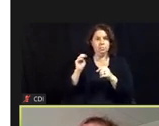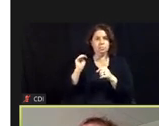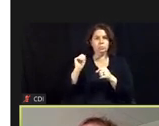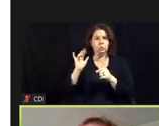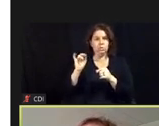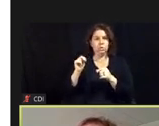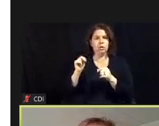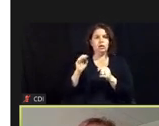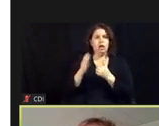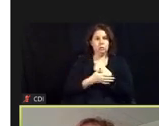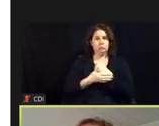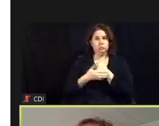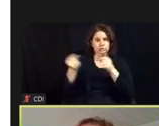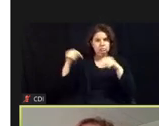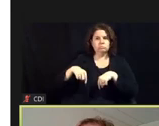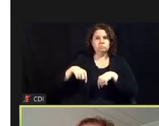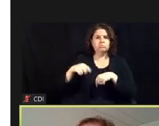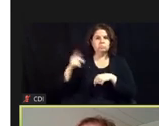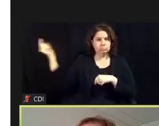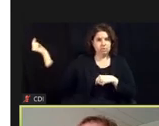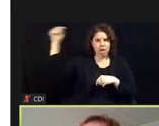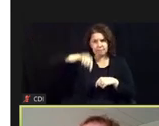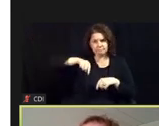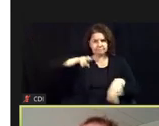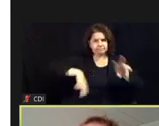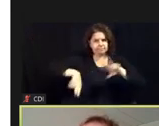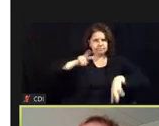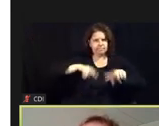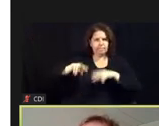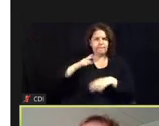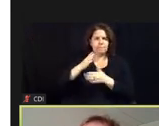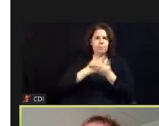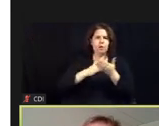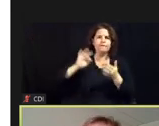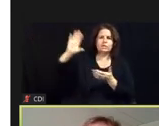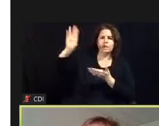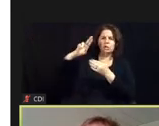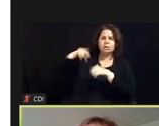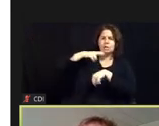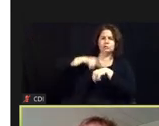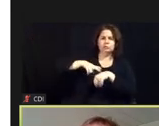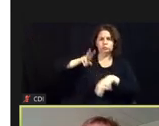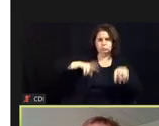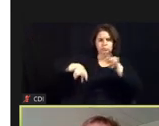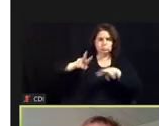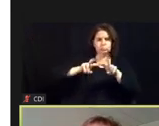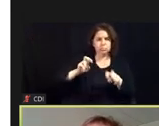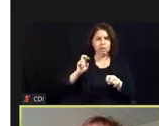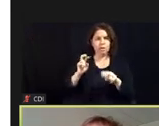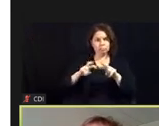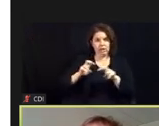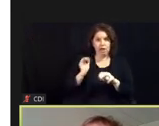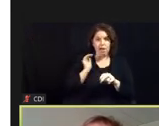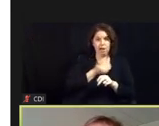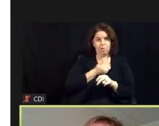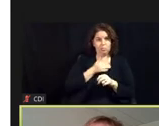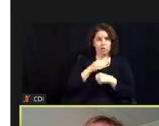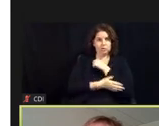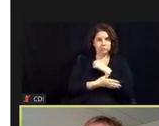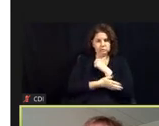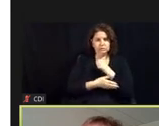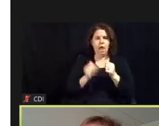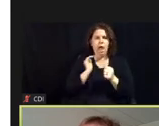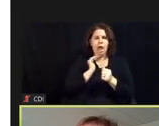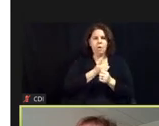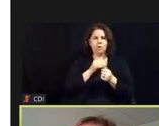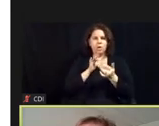an assessment as a part of a national program assessing contact tracing efforts across the nation, 10 different counties, and